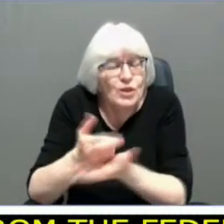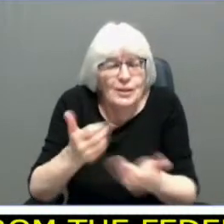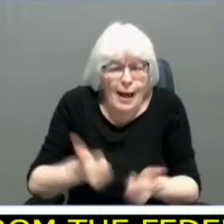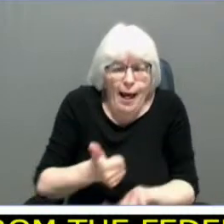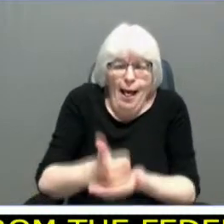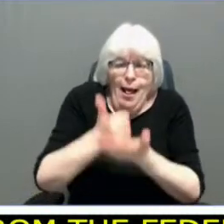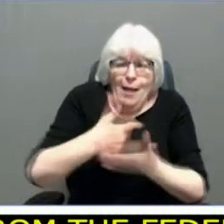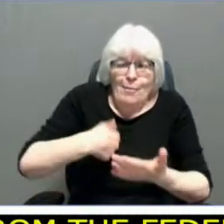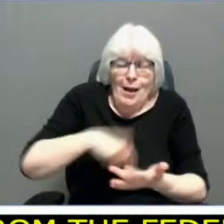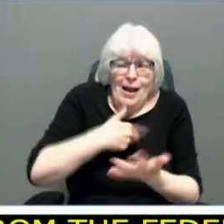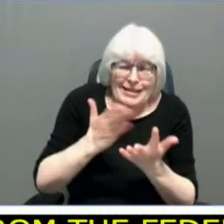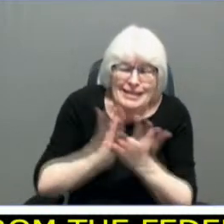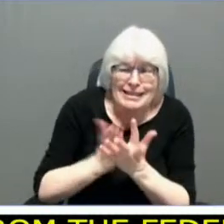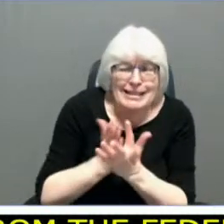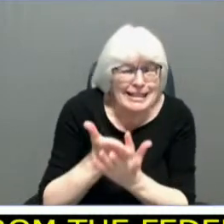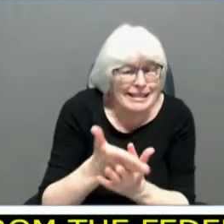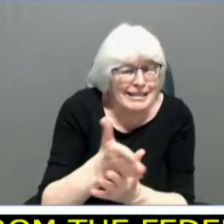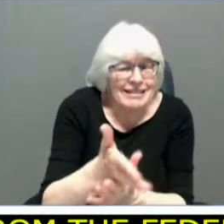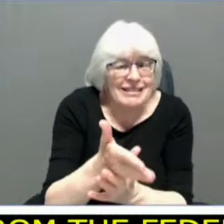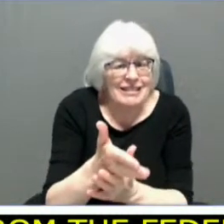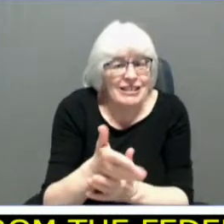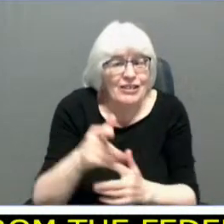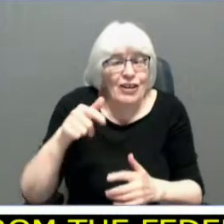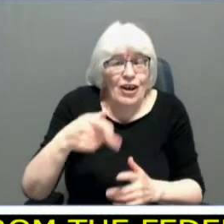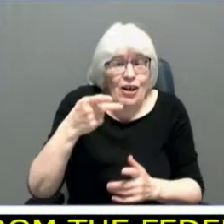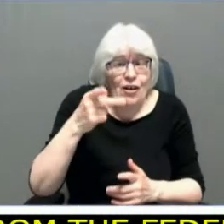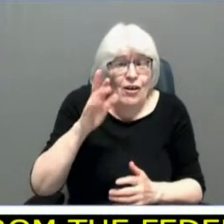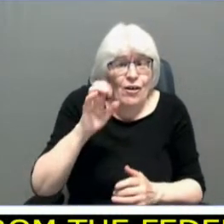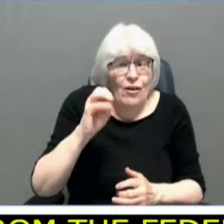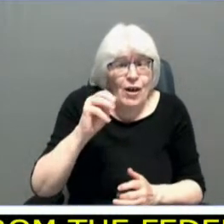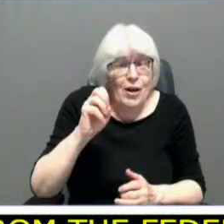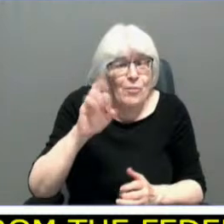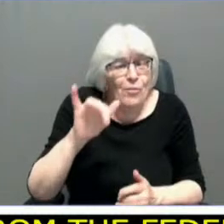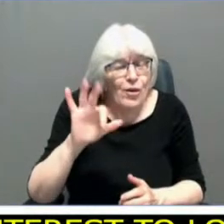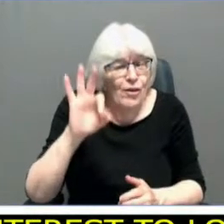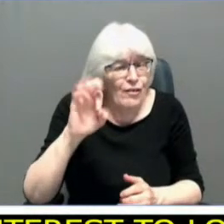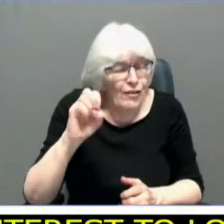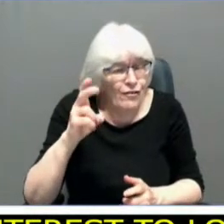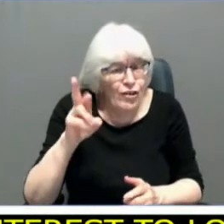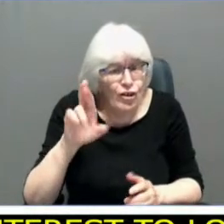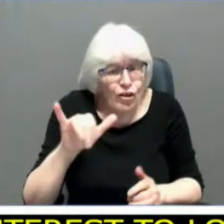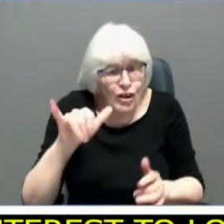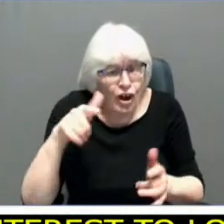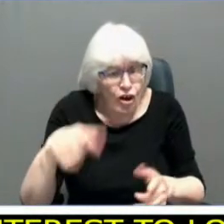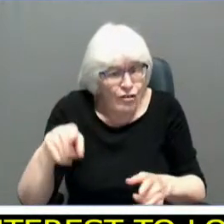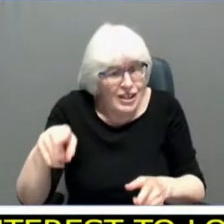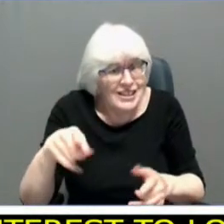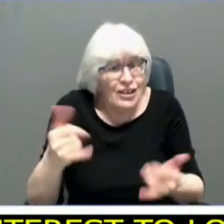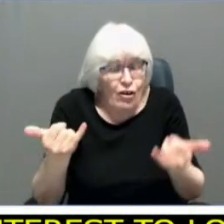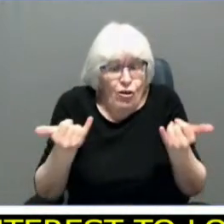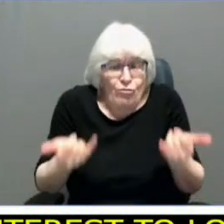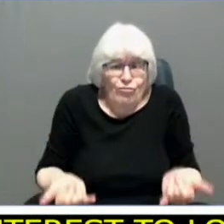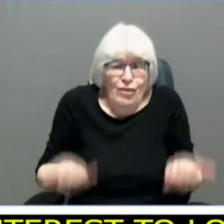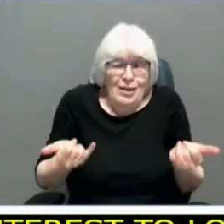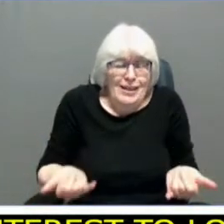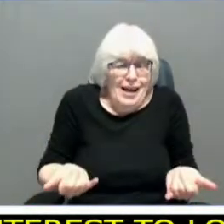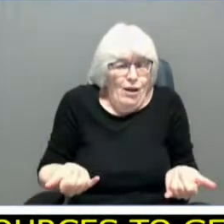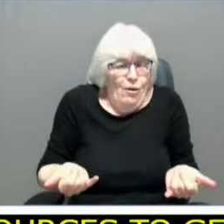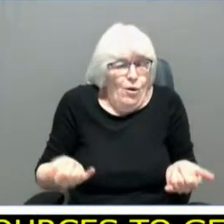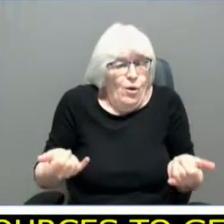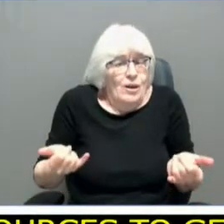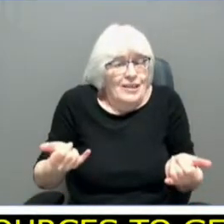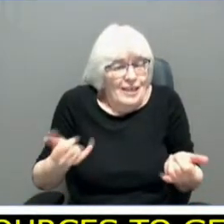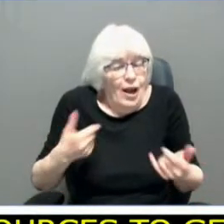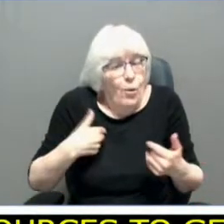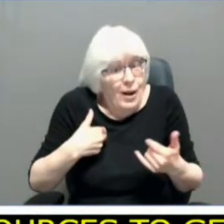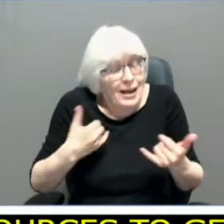Fury and what's been approved in the offshore development. I think where we are right now is in the transition of going to a greener economy,